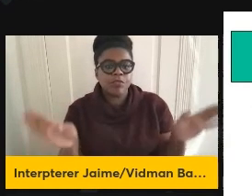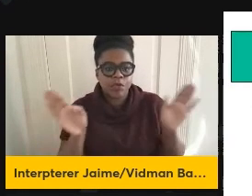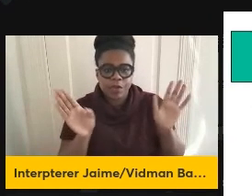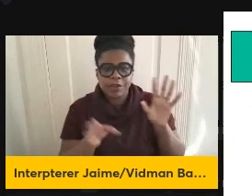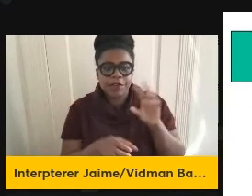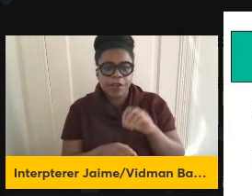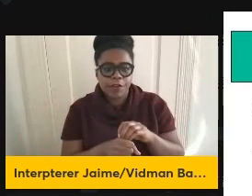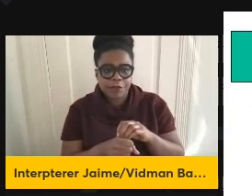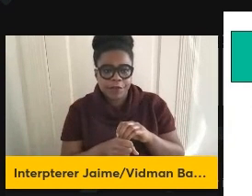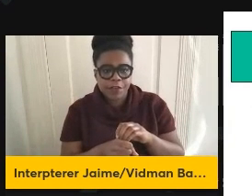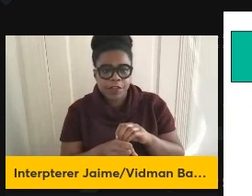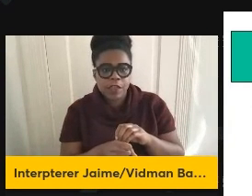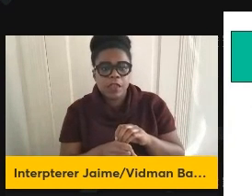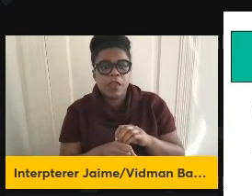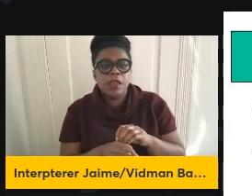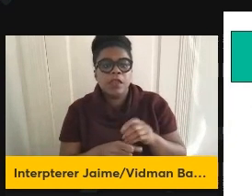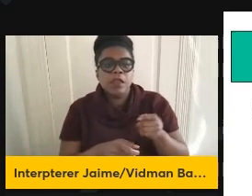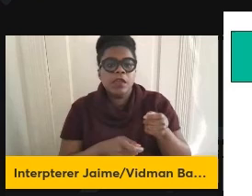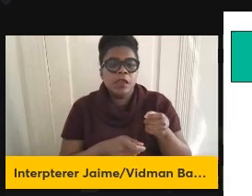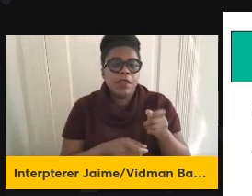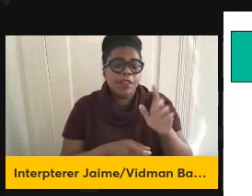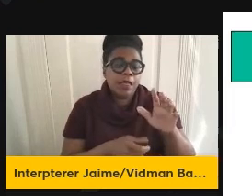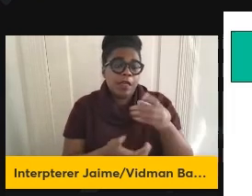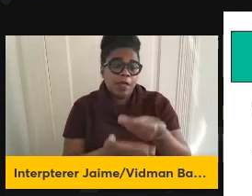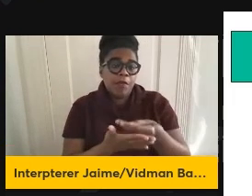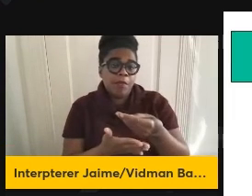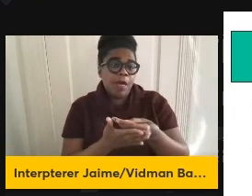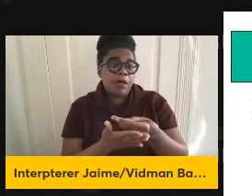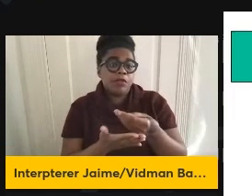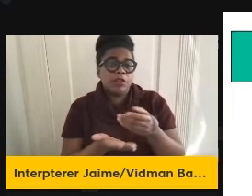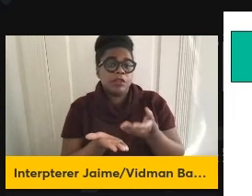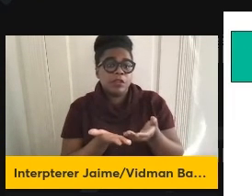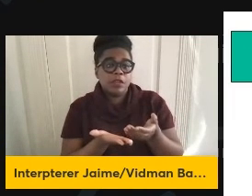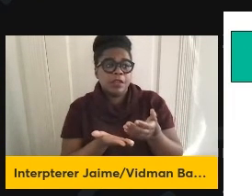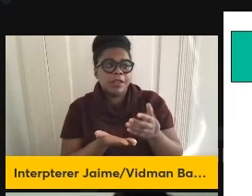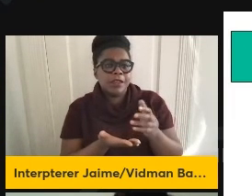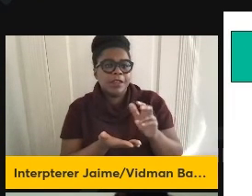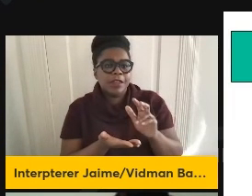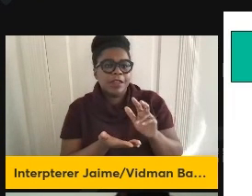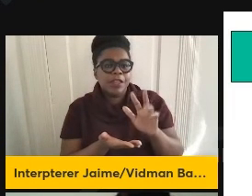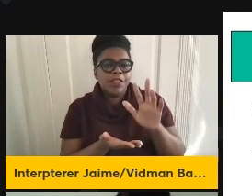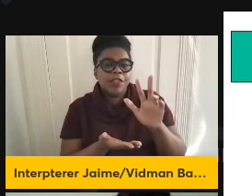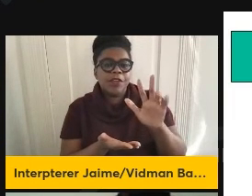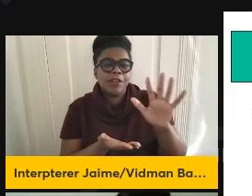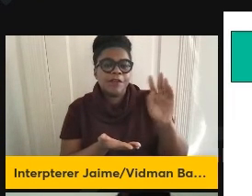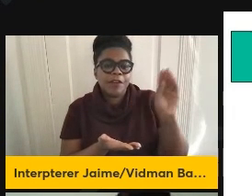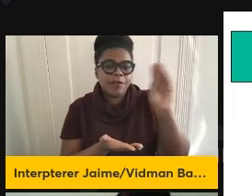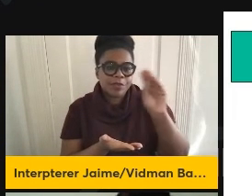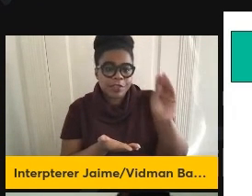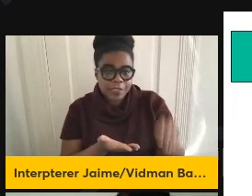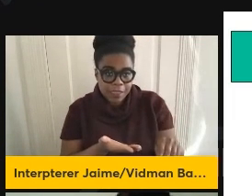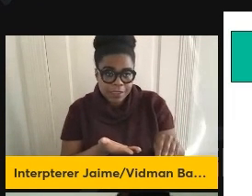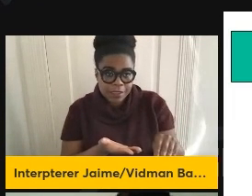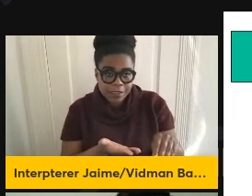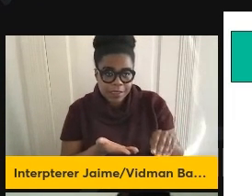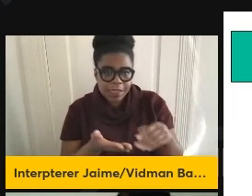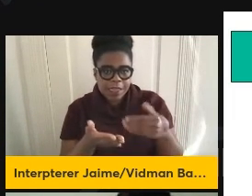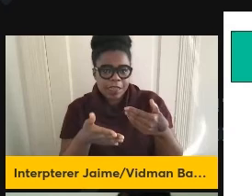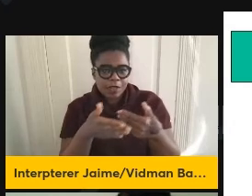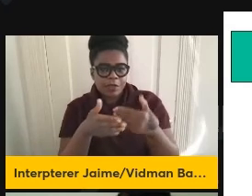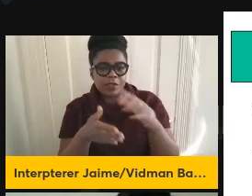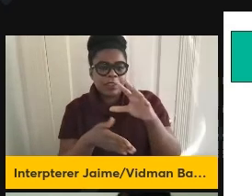the funding rate here is upwards of 35%, closer to